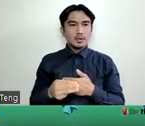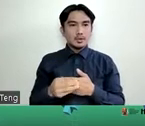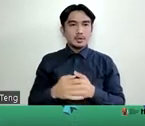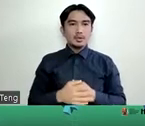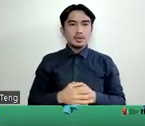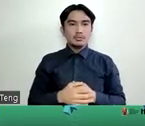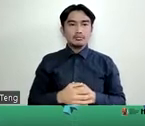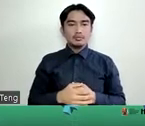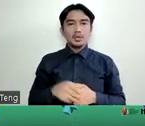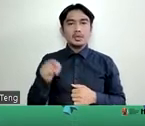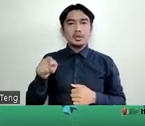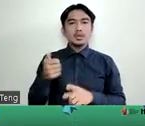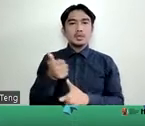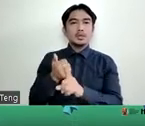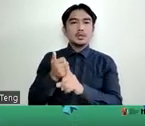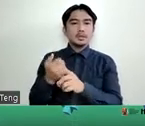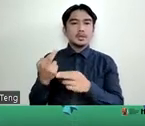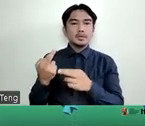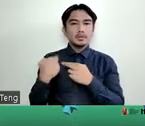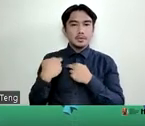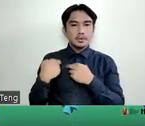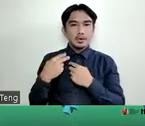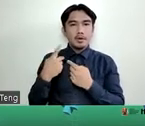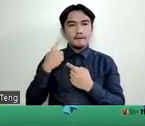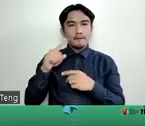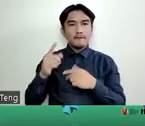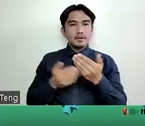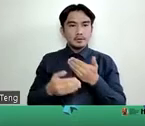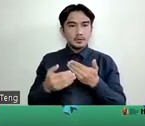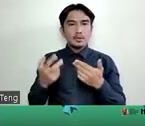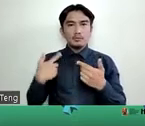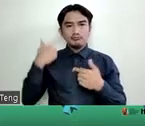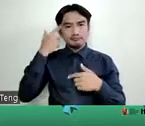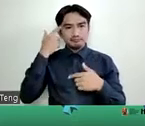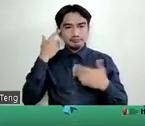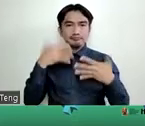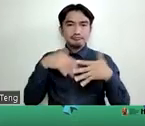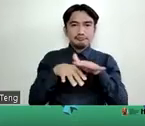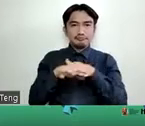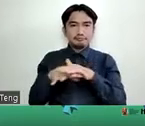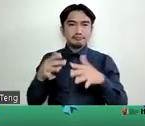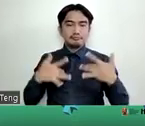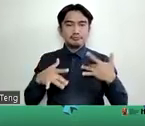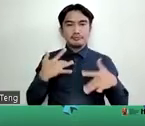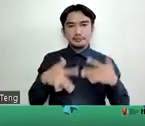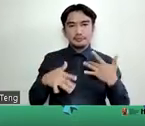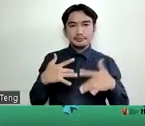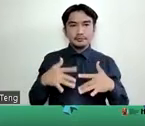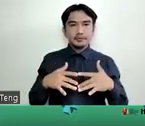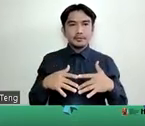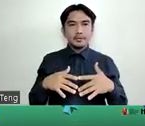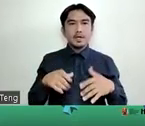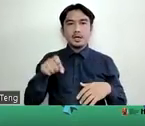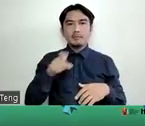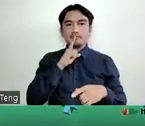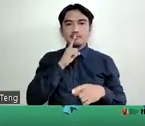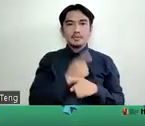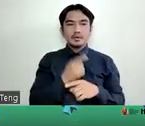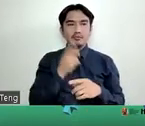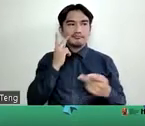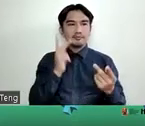are designers of fun, sustainable, and gender-inclusive clothing. So they make sure to make the most out of